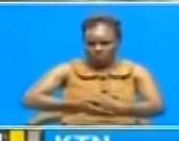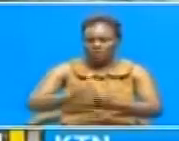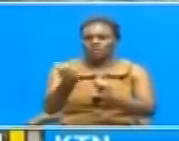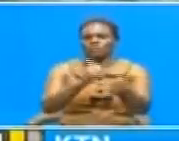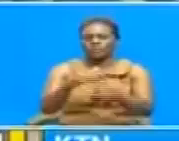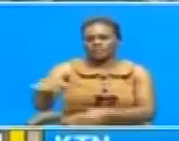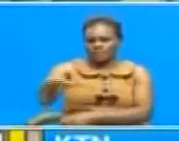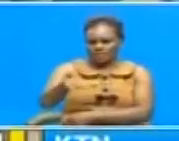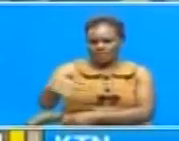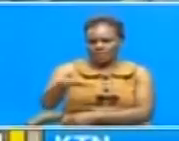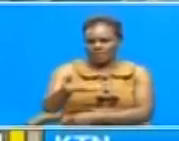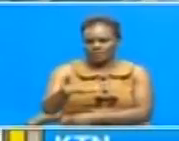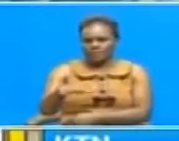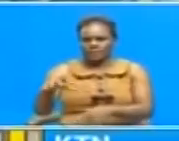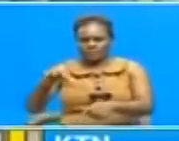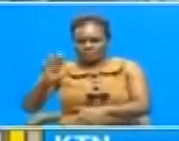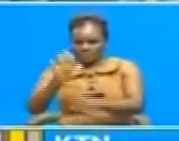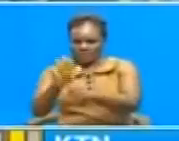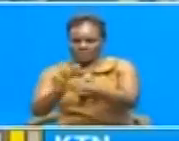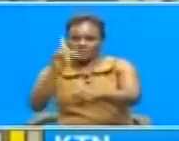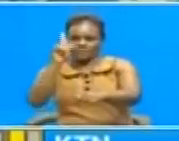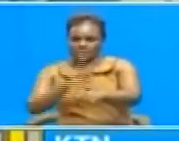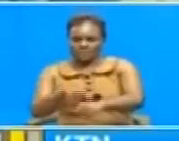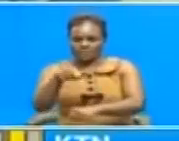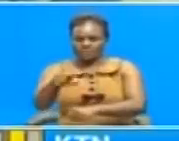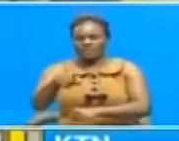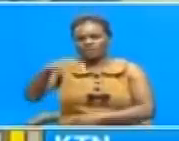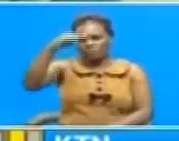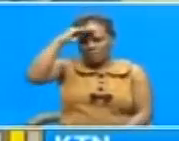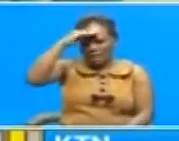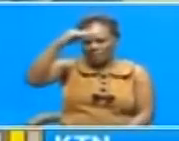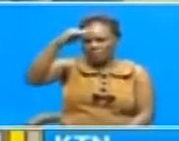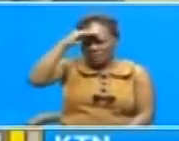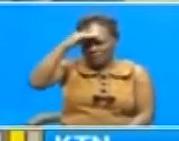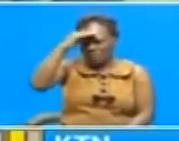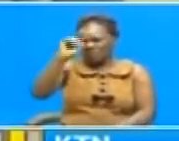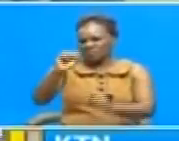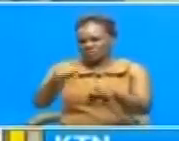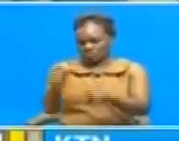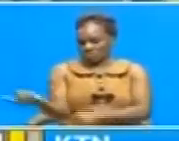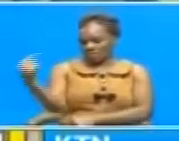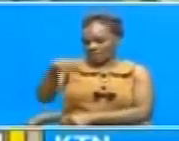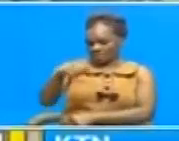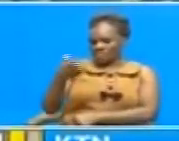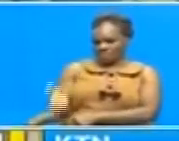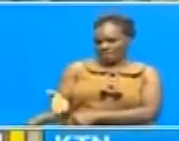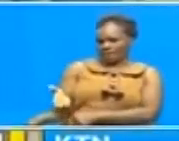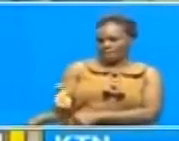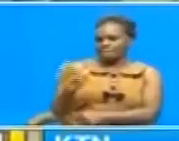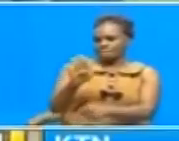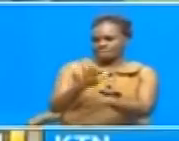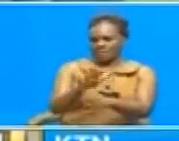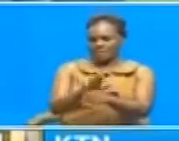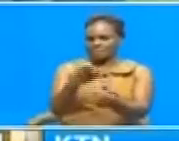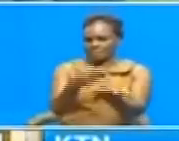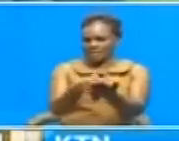sporting facilities. Kwa vile wakati mwingi wana spend kwa vilabu, wanaweza kuwa kikuja hapa, wengi pesa